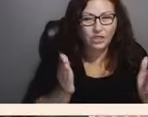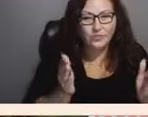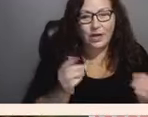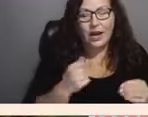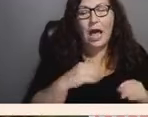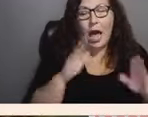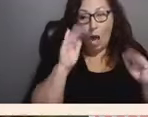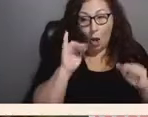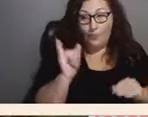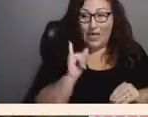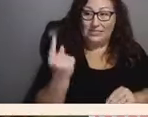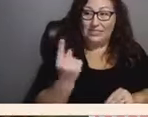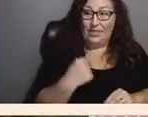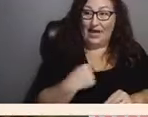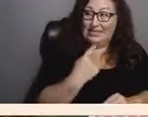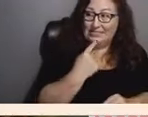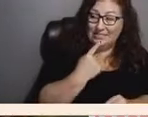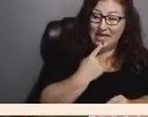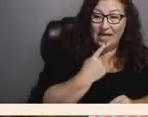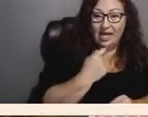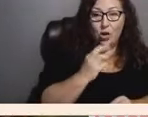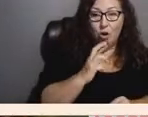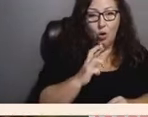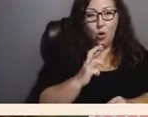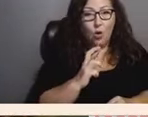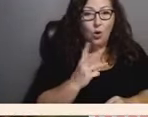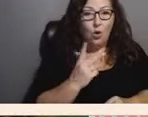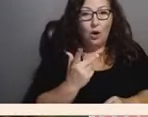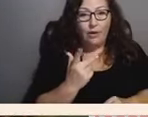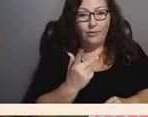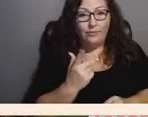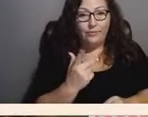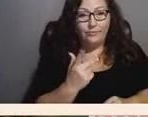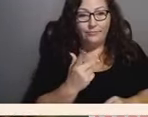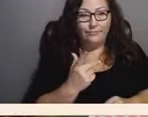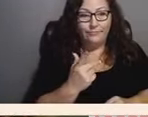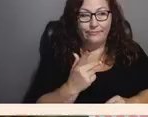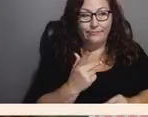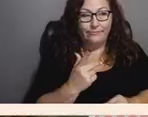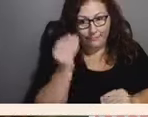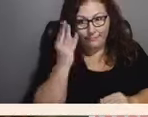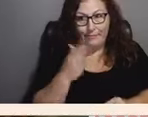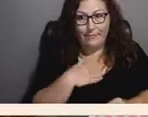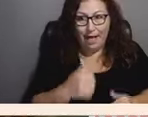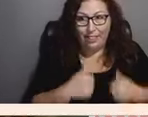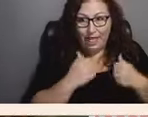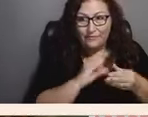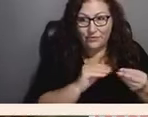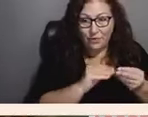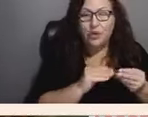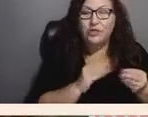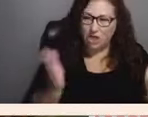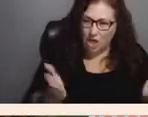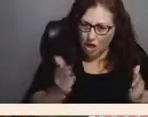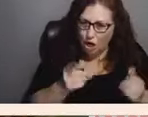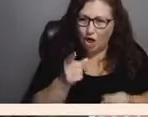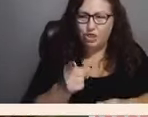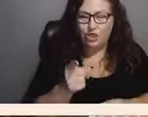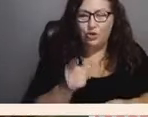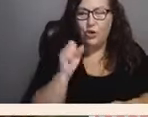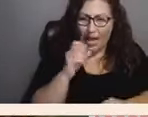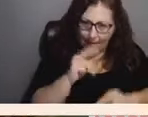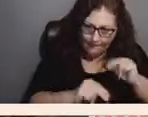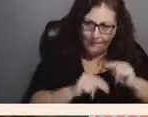I said or tore some pages out of my life to encourage you, that you can build a